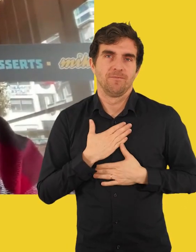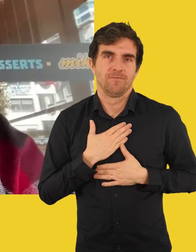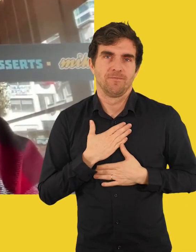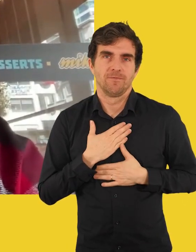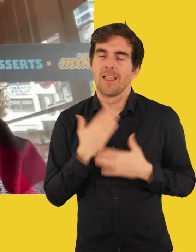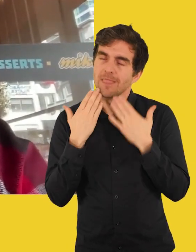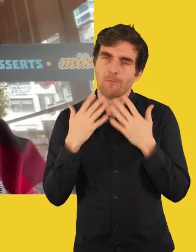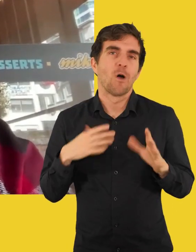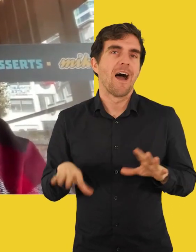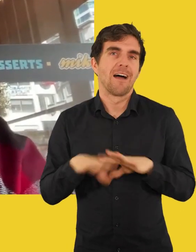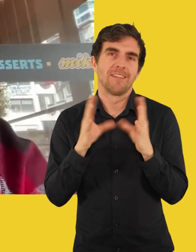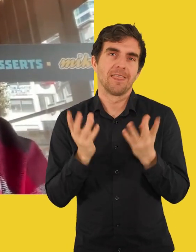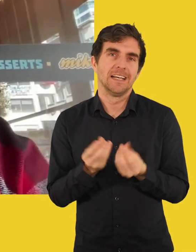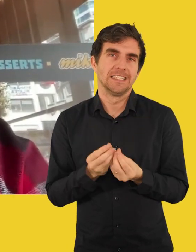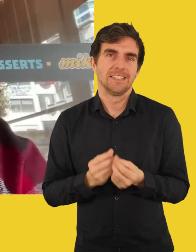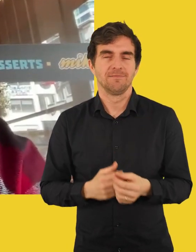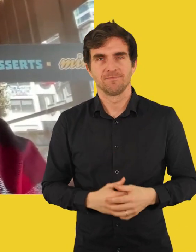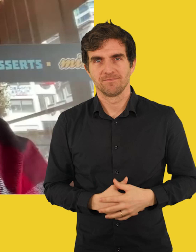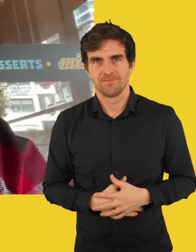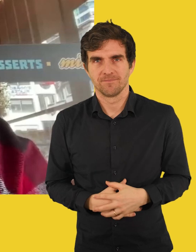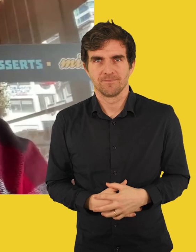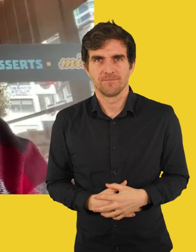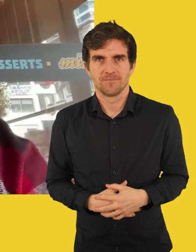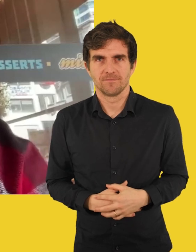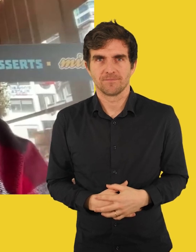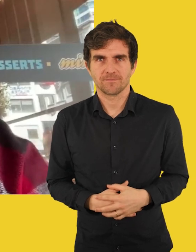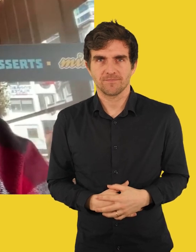really feel hopeful. Thank you for everything.